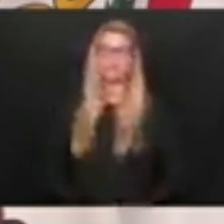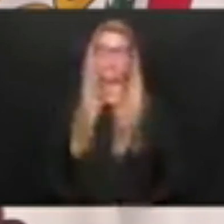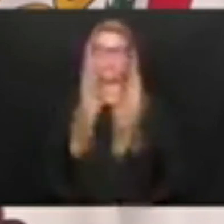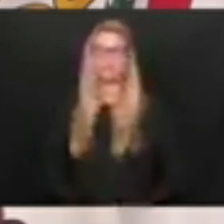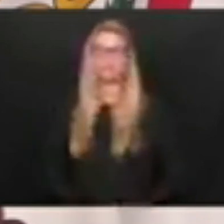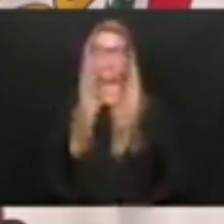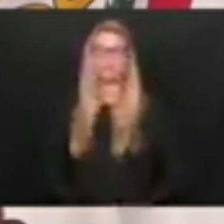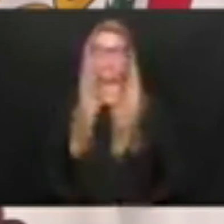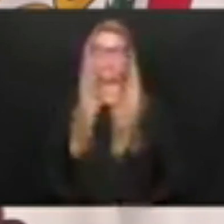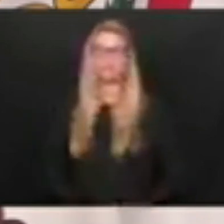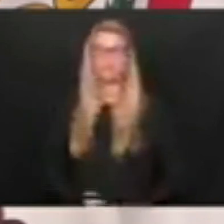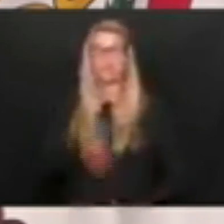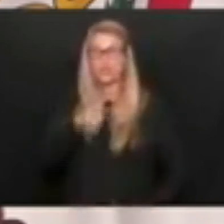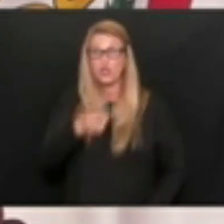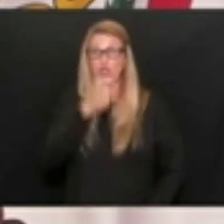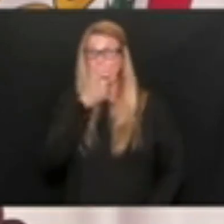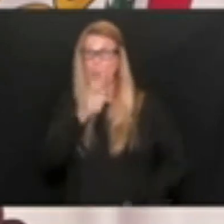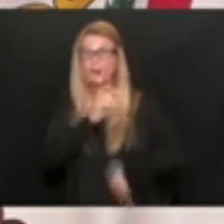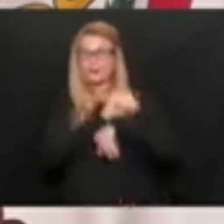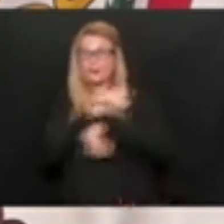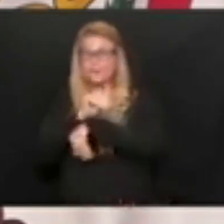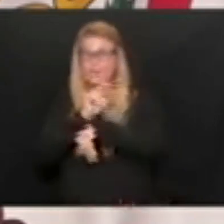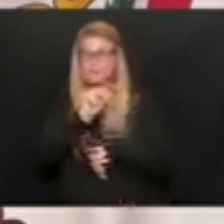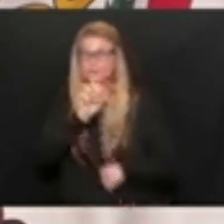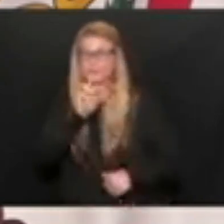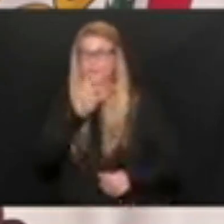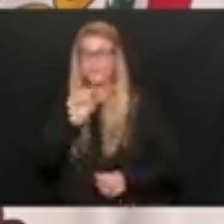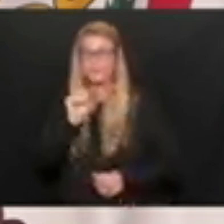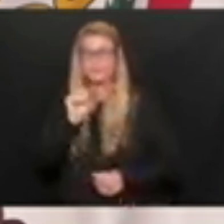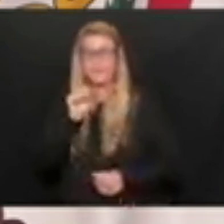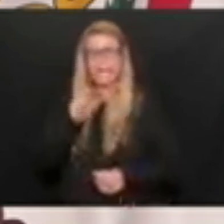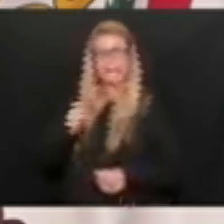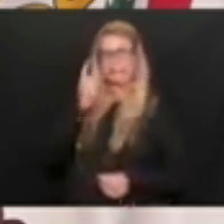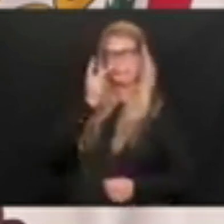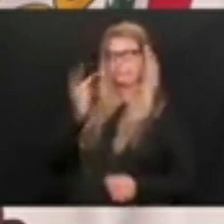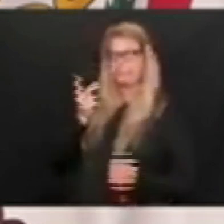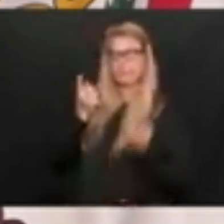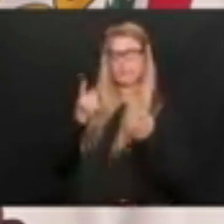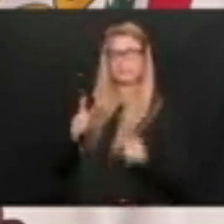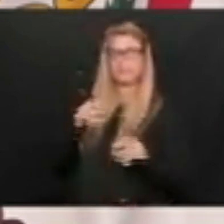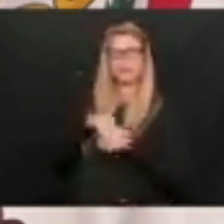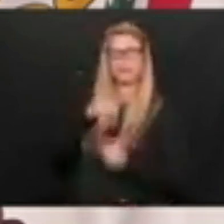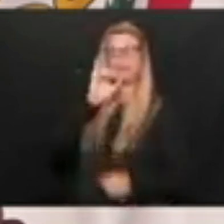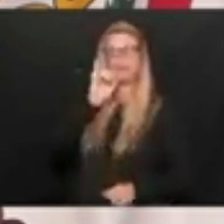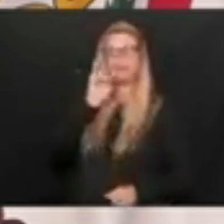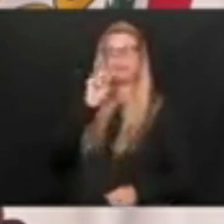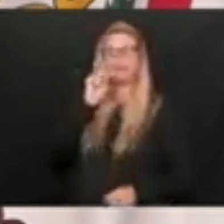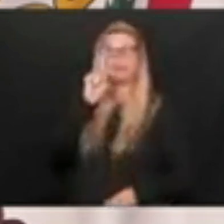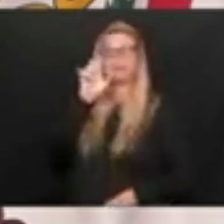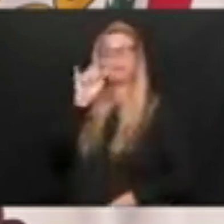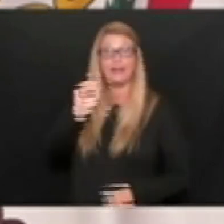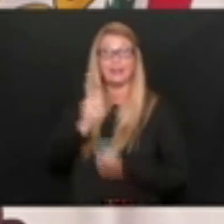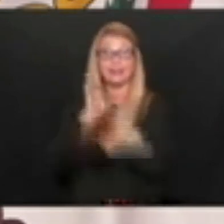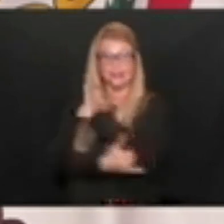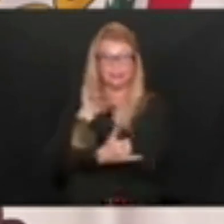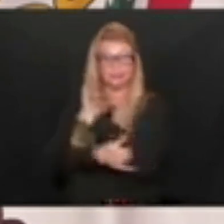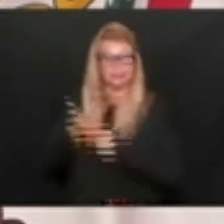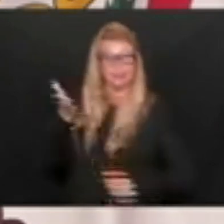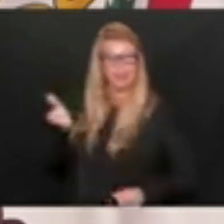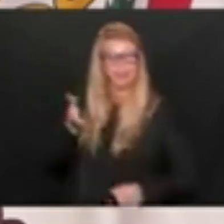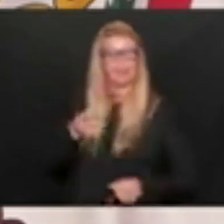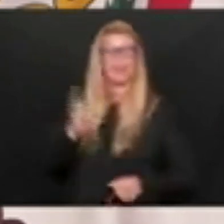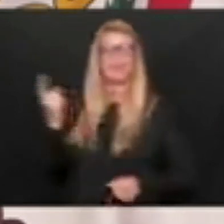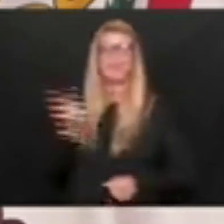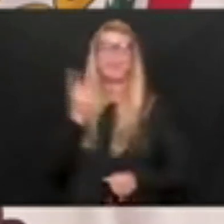If you'll turn on the nightly news and you'll watch what's going on in India. Now, I know India's only